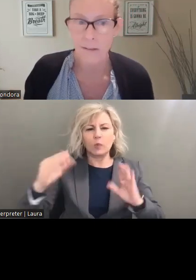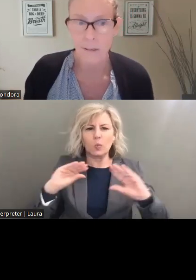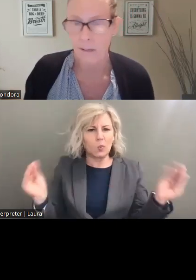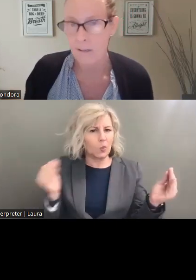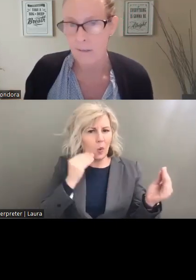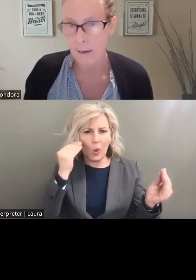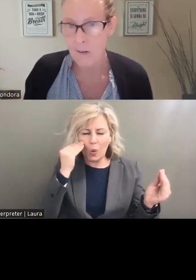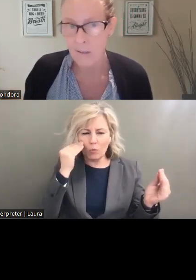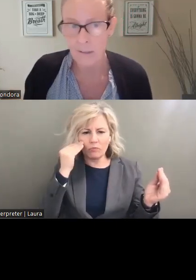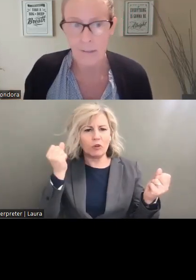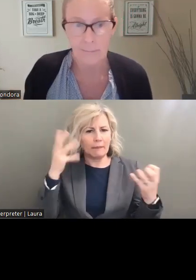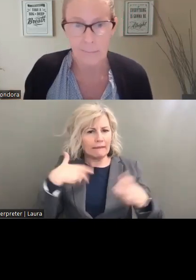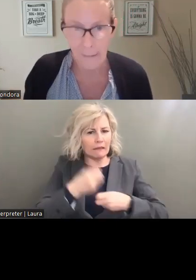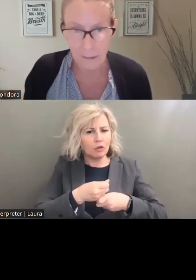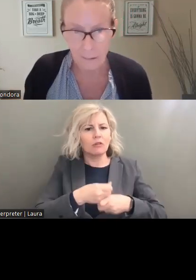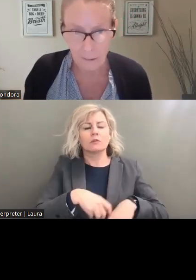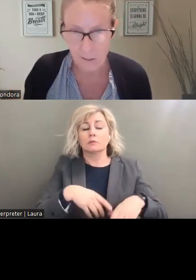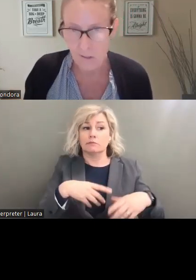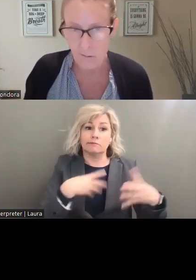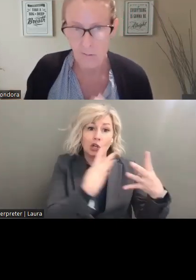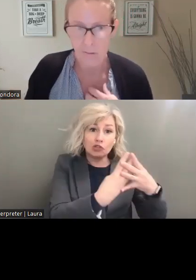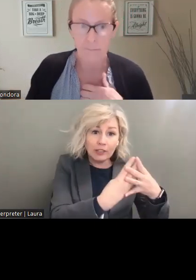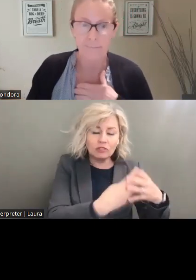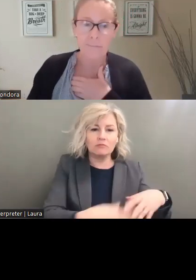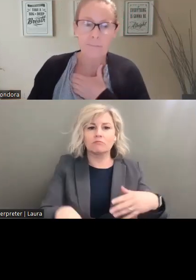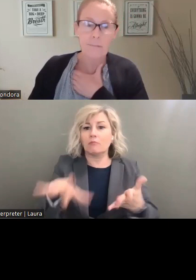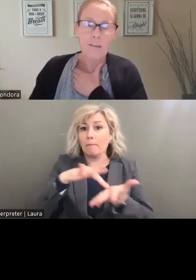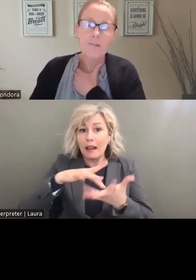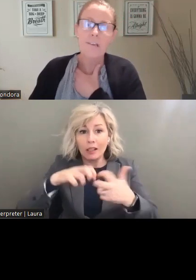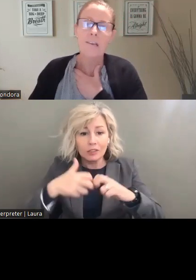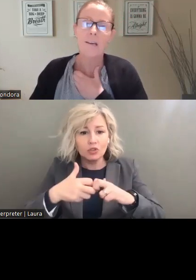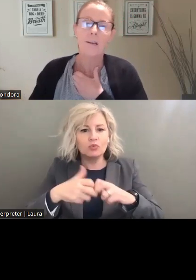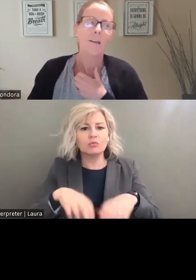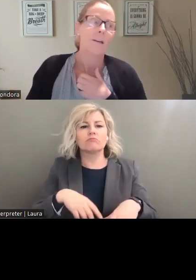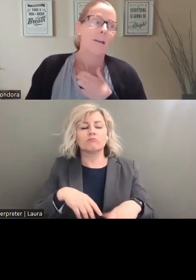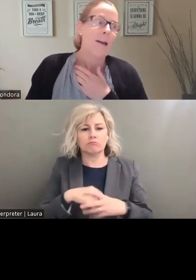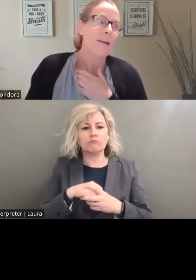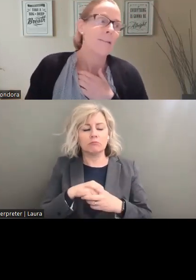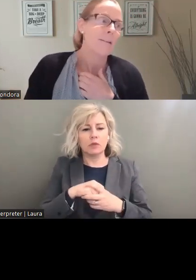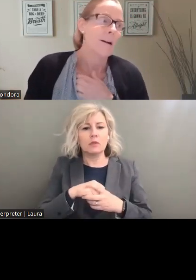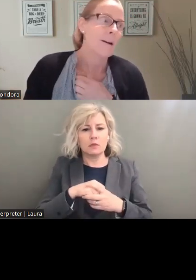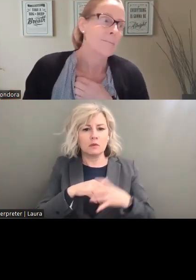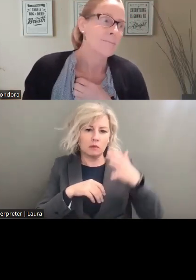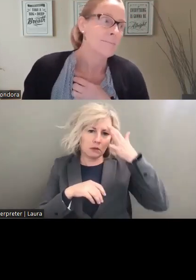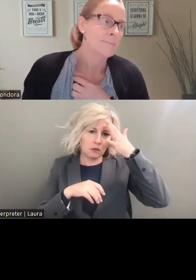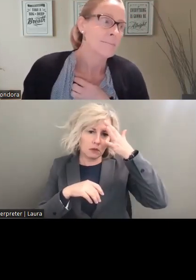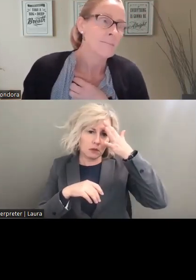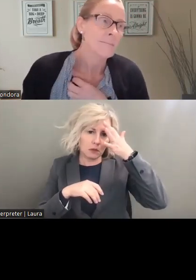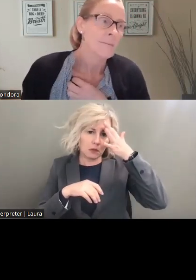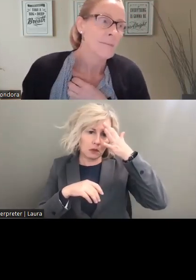the years, incarceration, some medical issues. She had